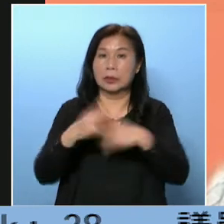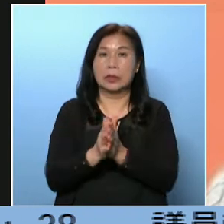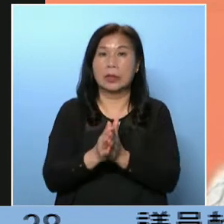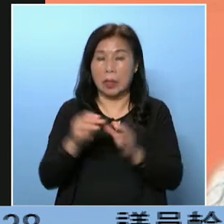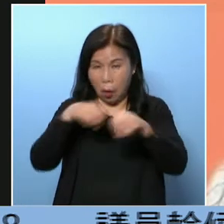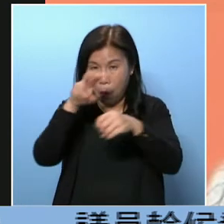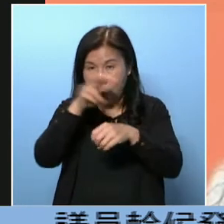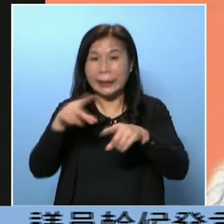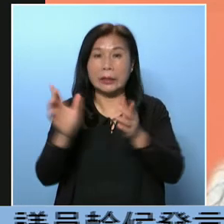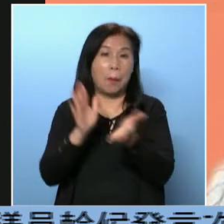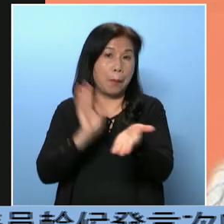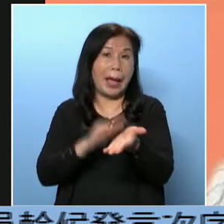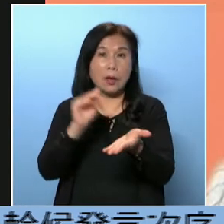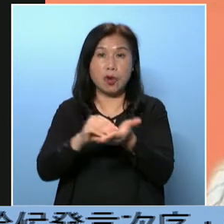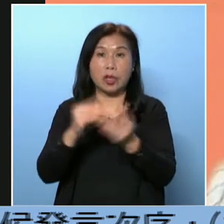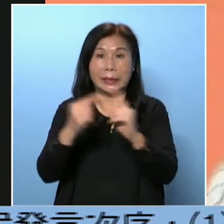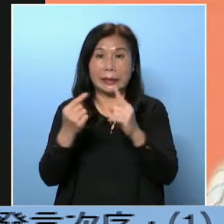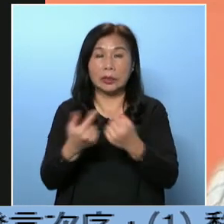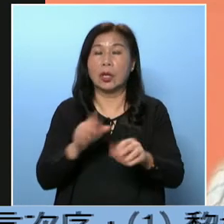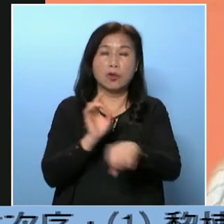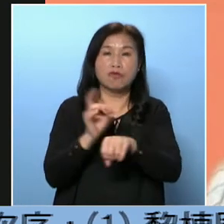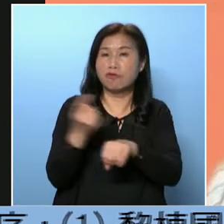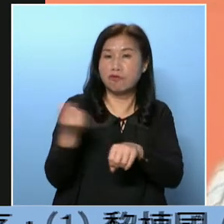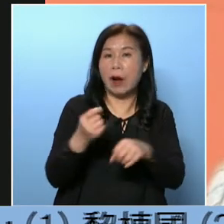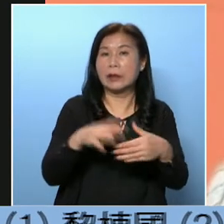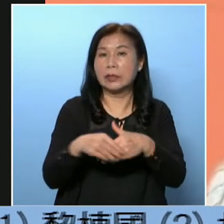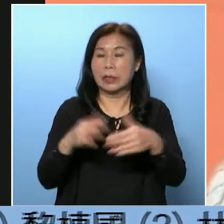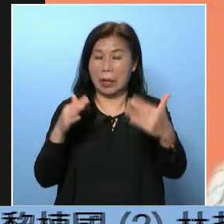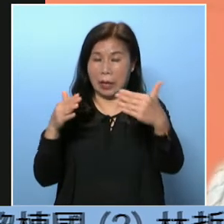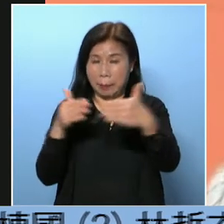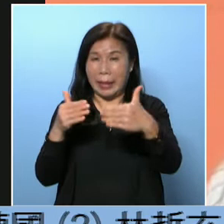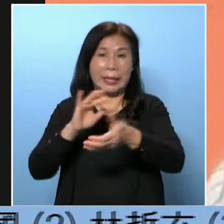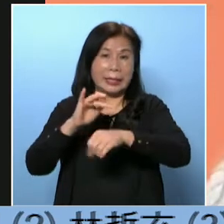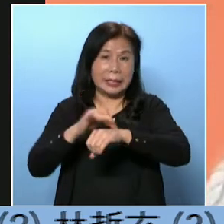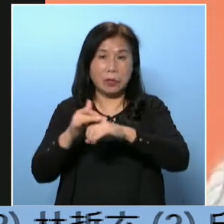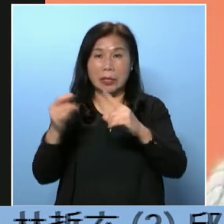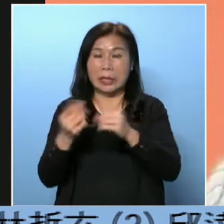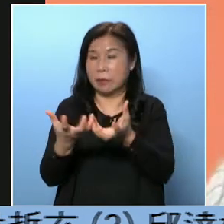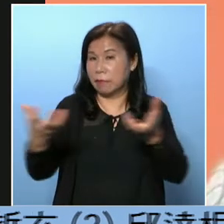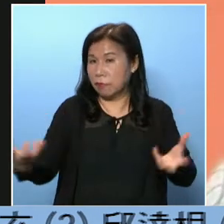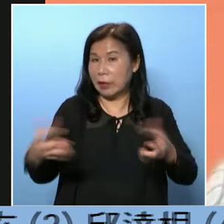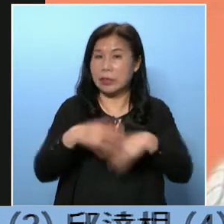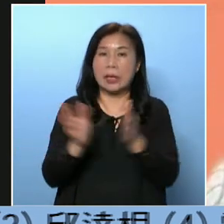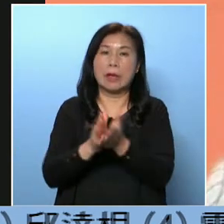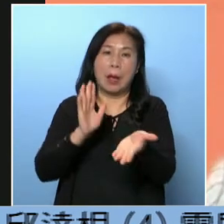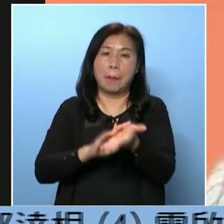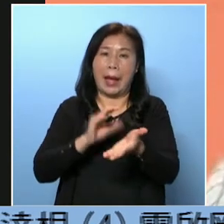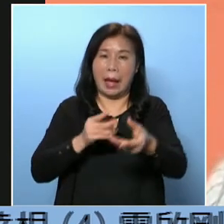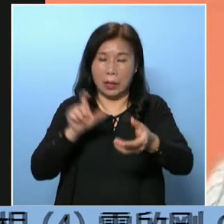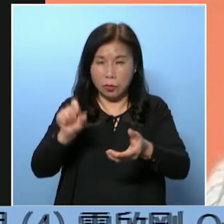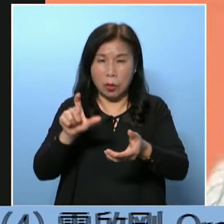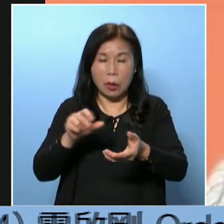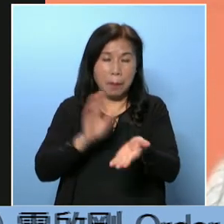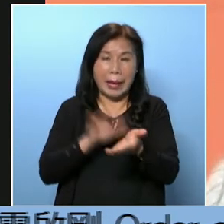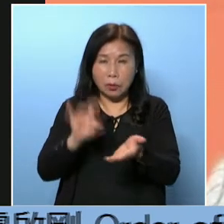go for early isolation and quarantine. Once the confirmed cases are detected, that they